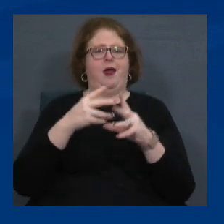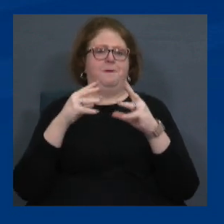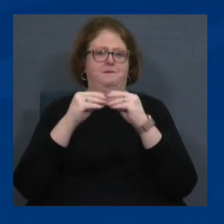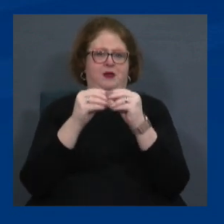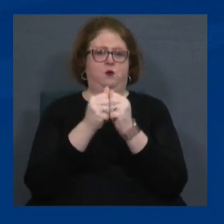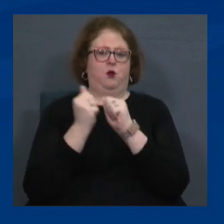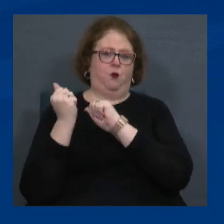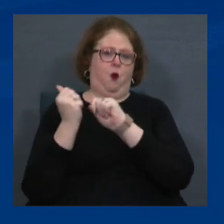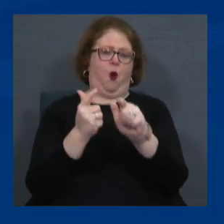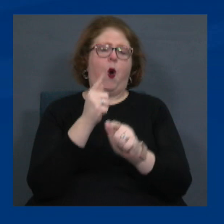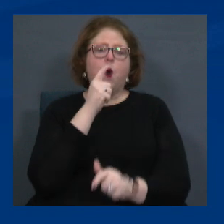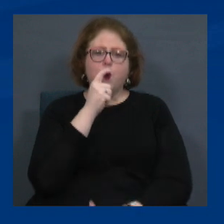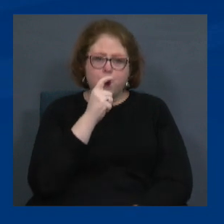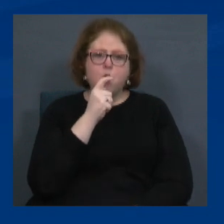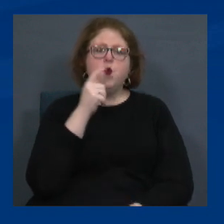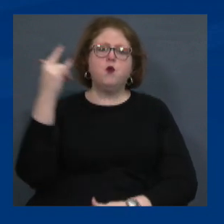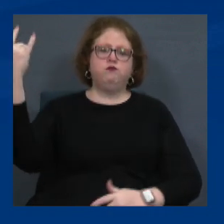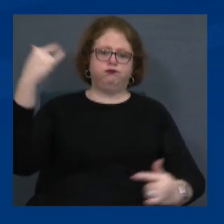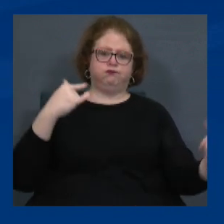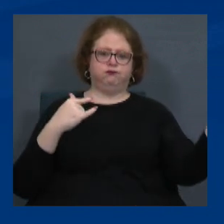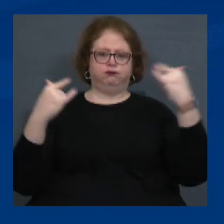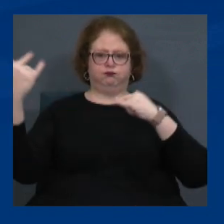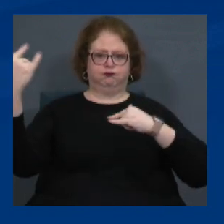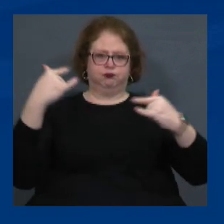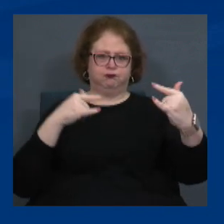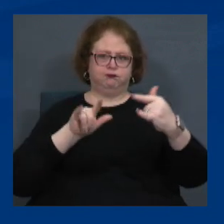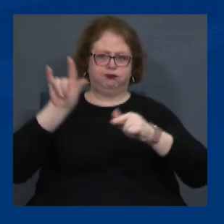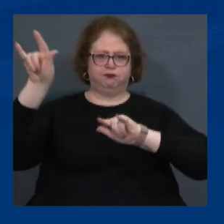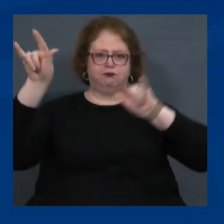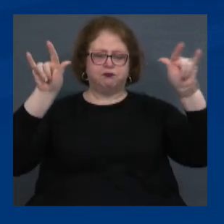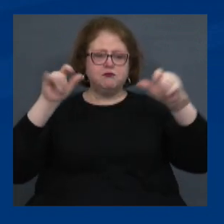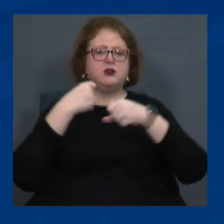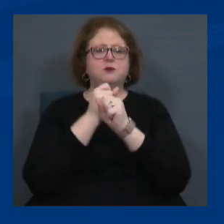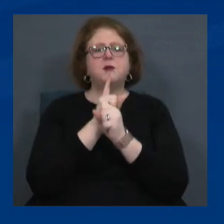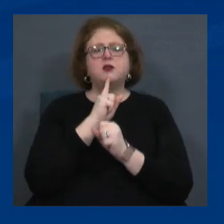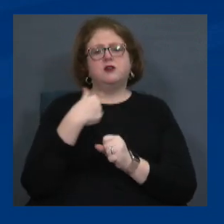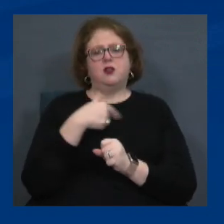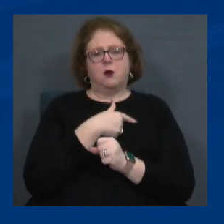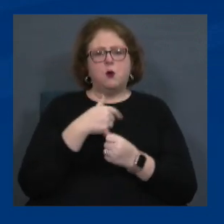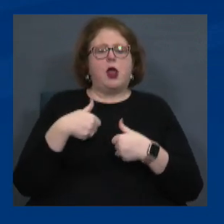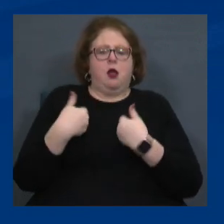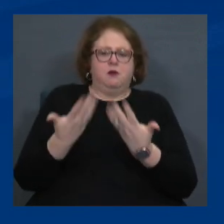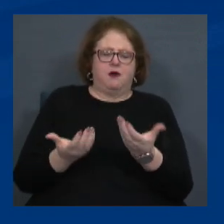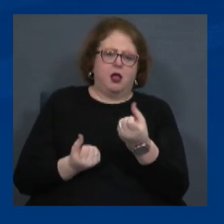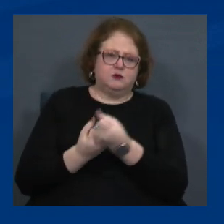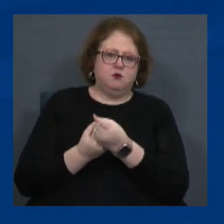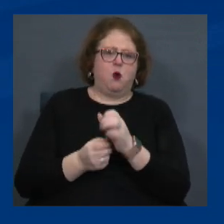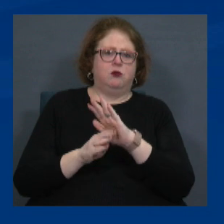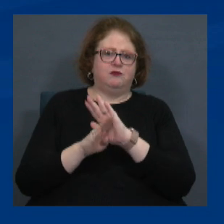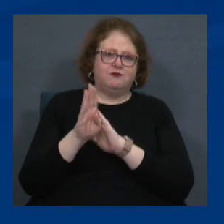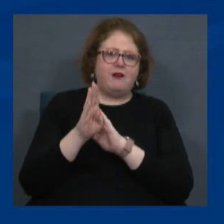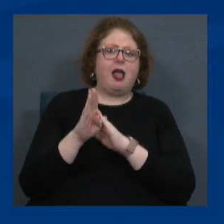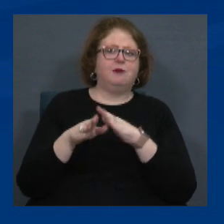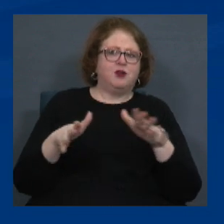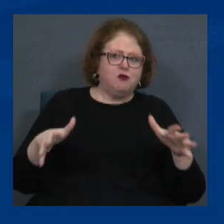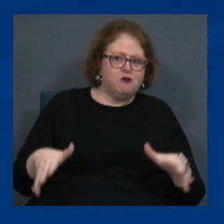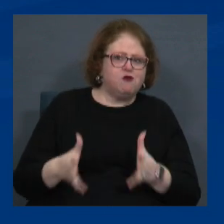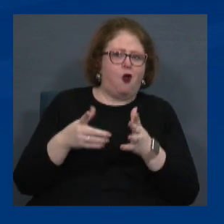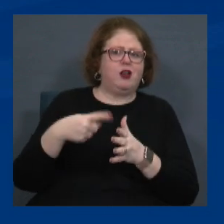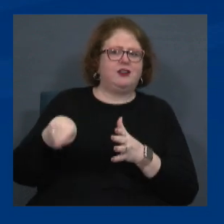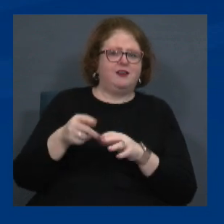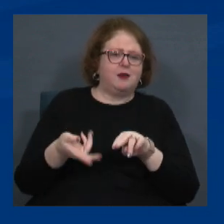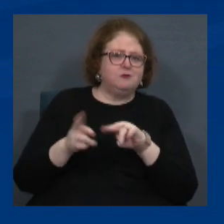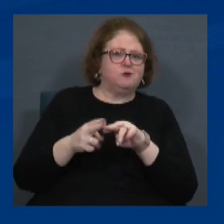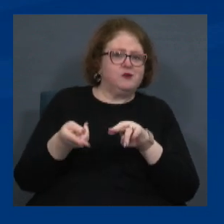can to accommodate them and their growth and development, and certainly in encouraging them to add more flights.